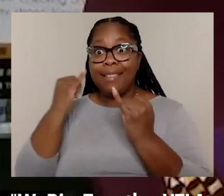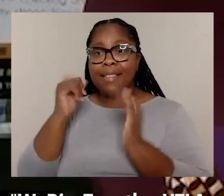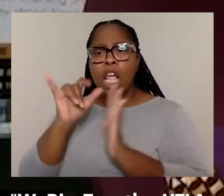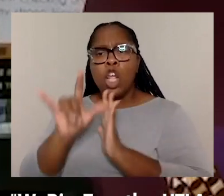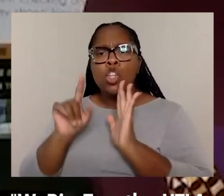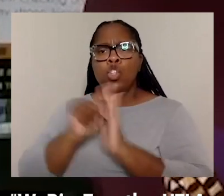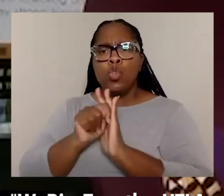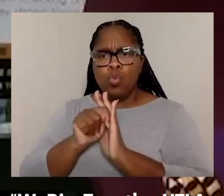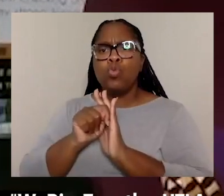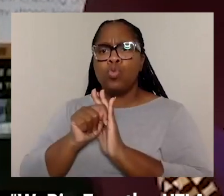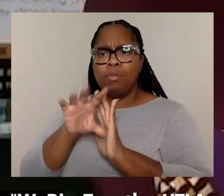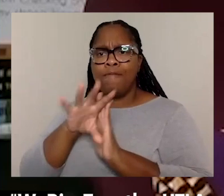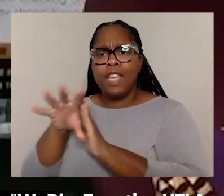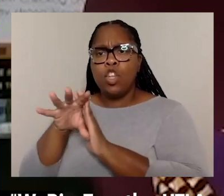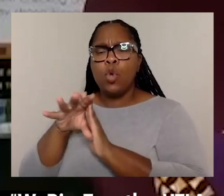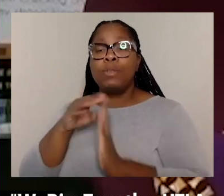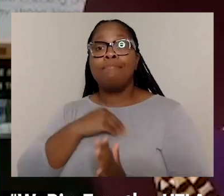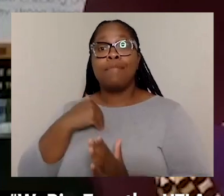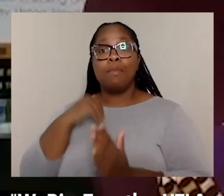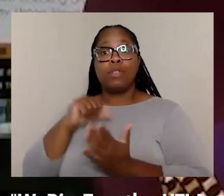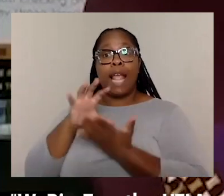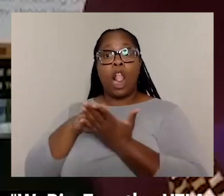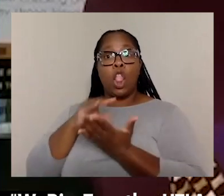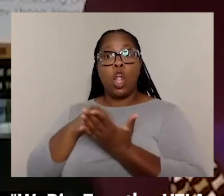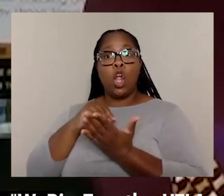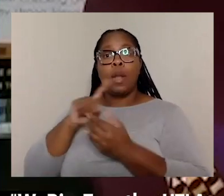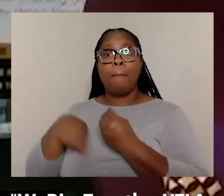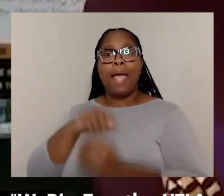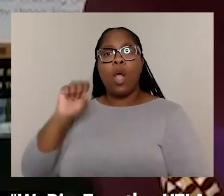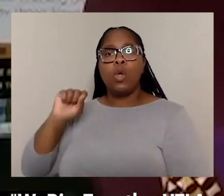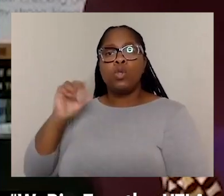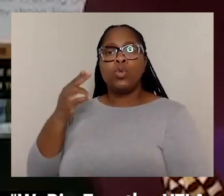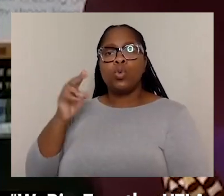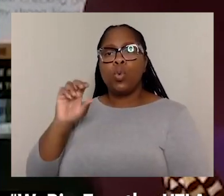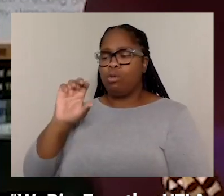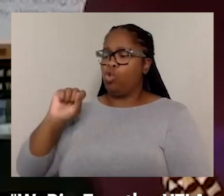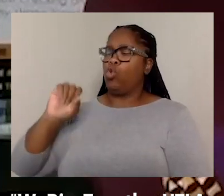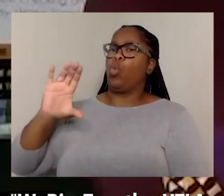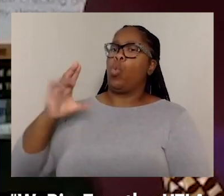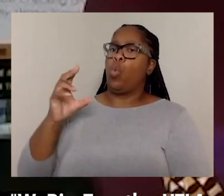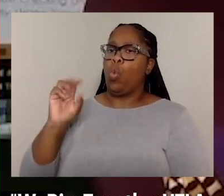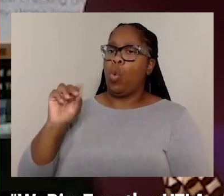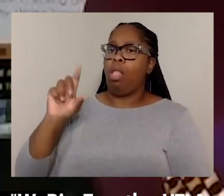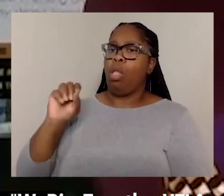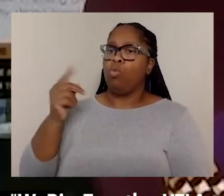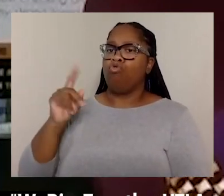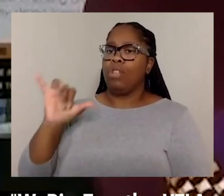members use to learn about Schoology and other distance learning tools.